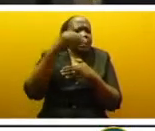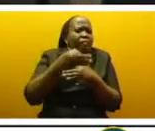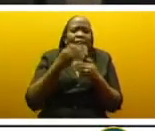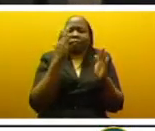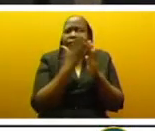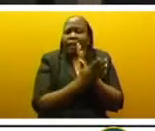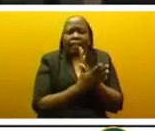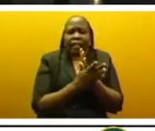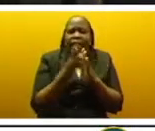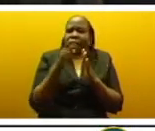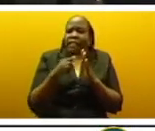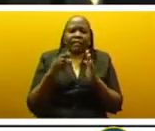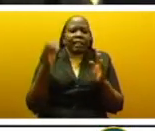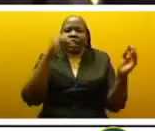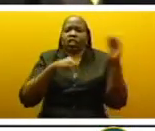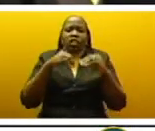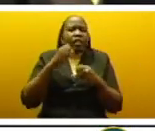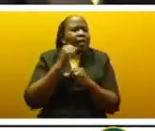been conducted,